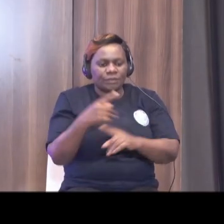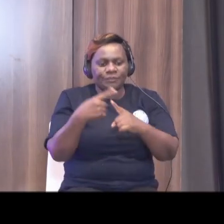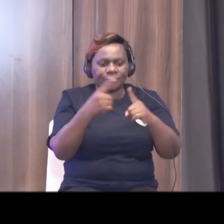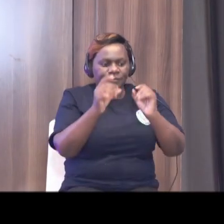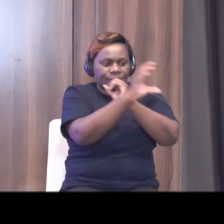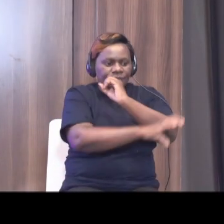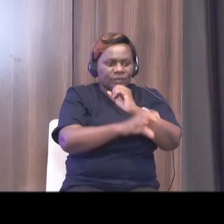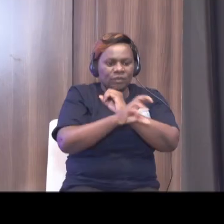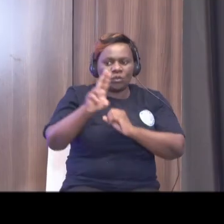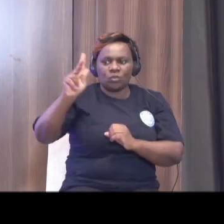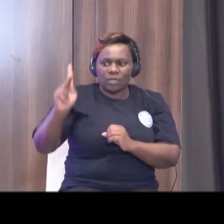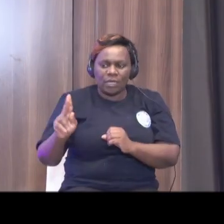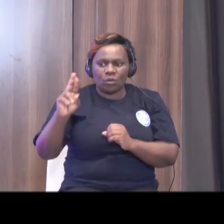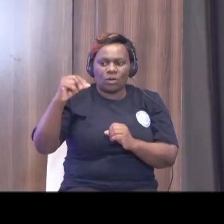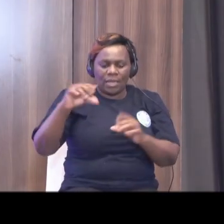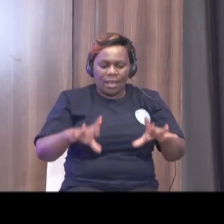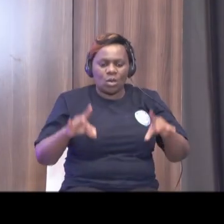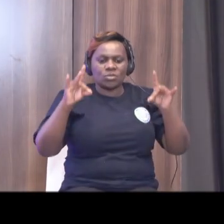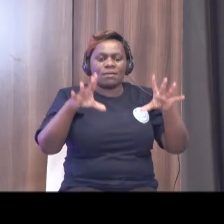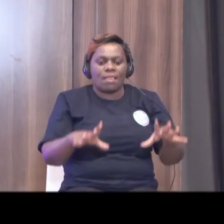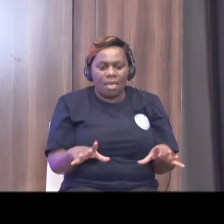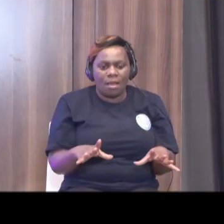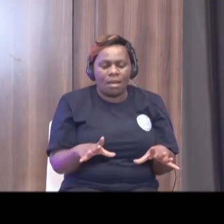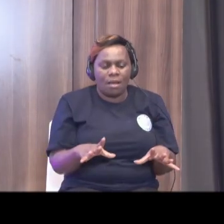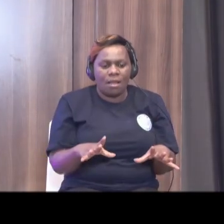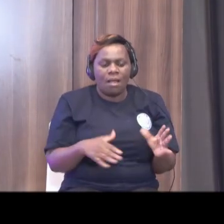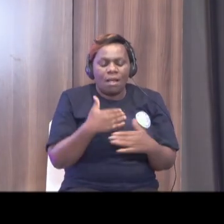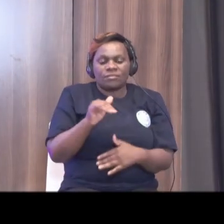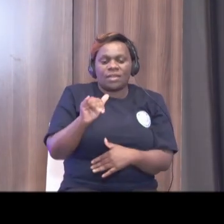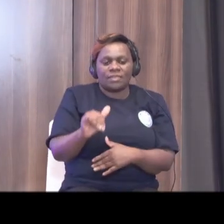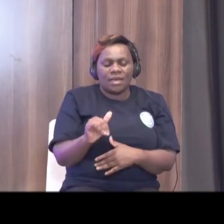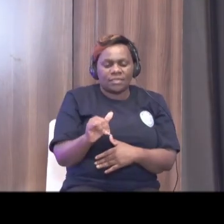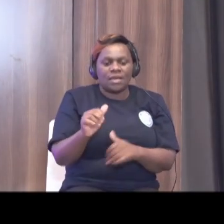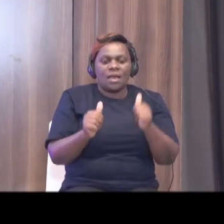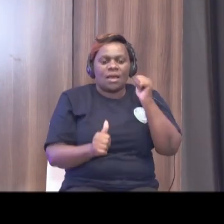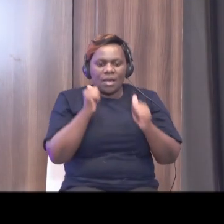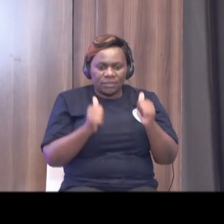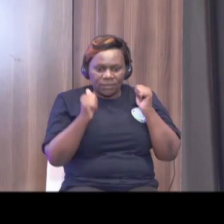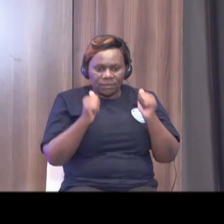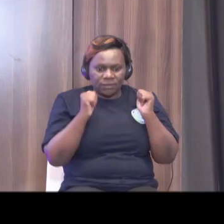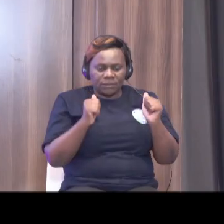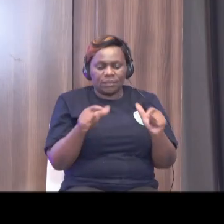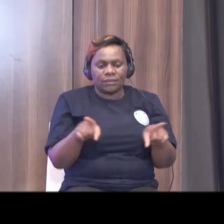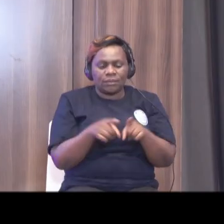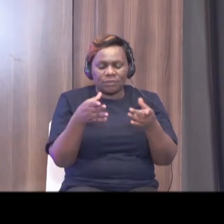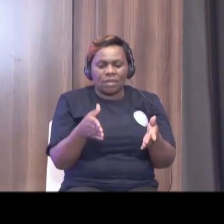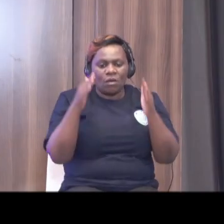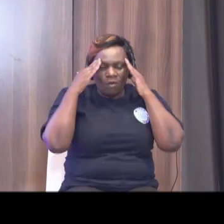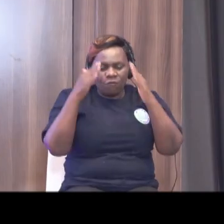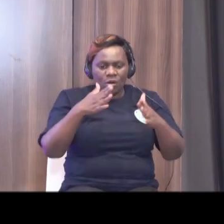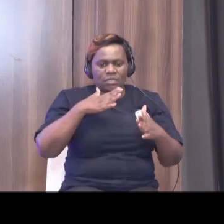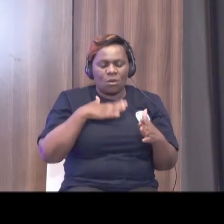countries, the UK, Uruguay, and Australia. After that comes Argentina. In the surprise, we will focus on